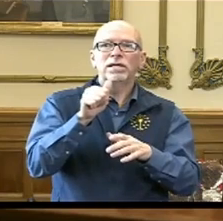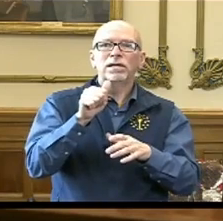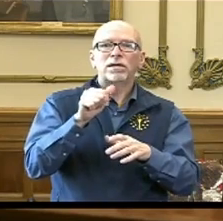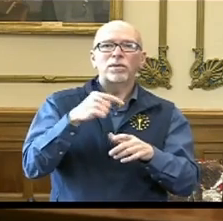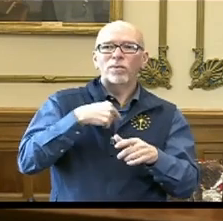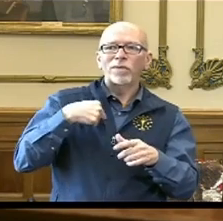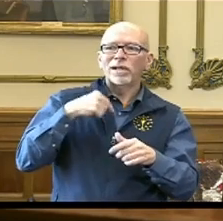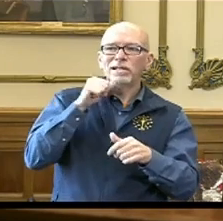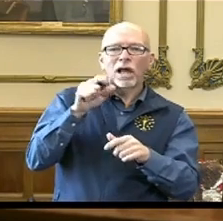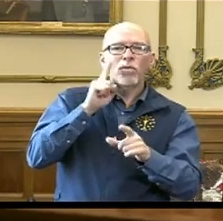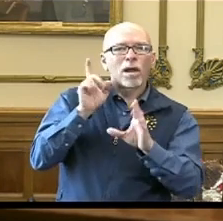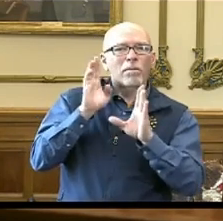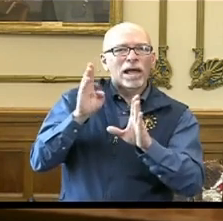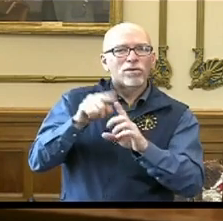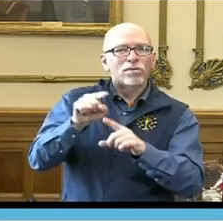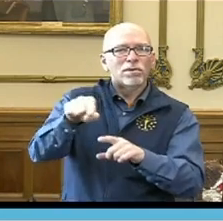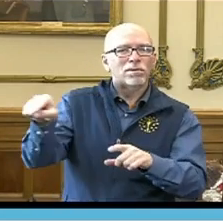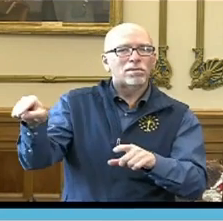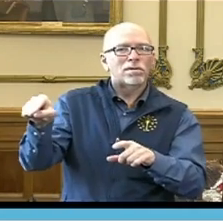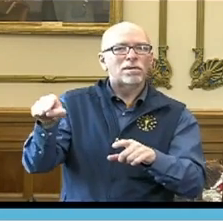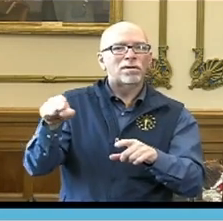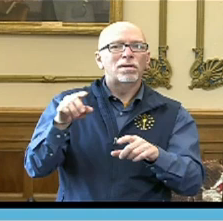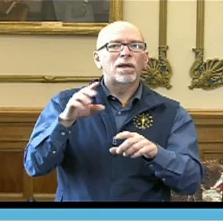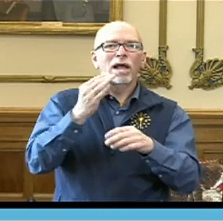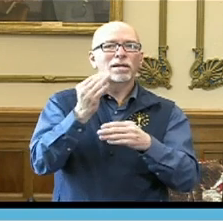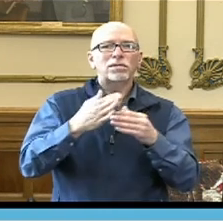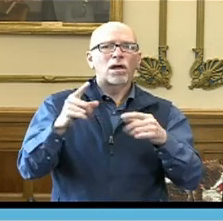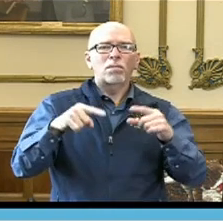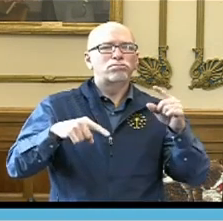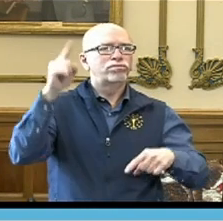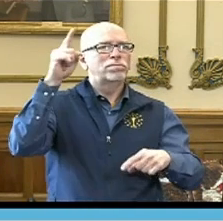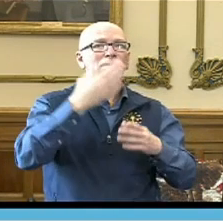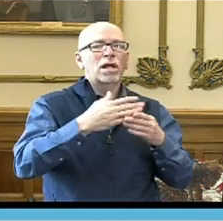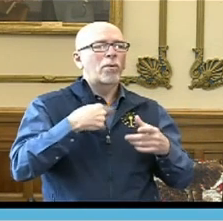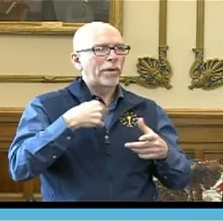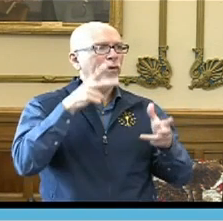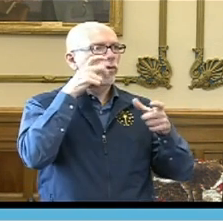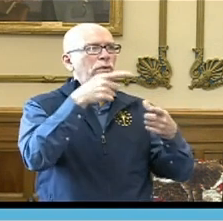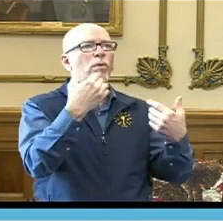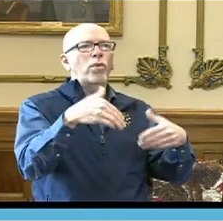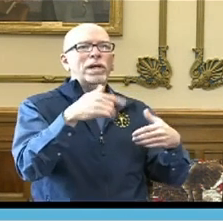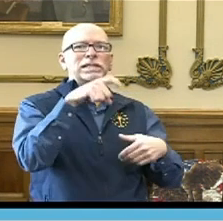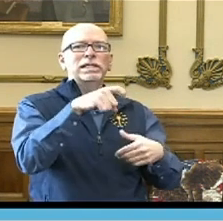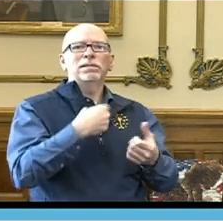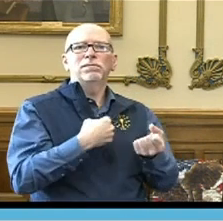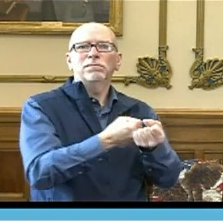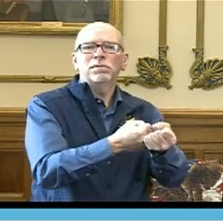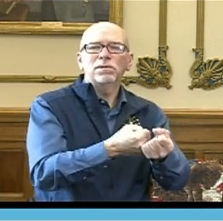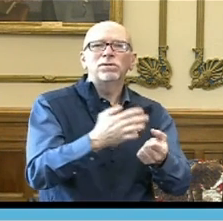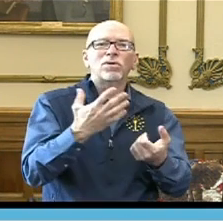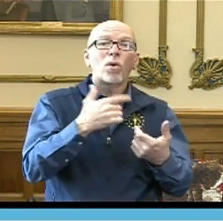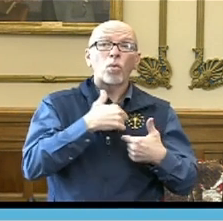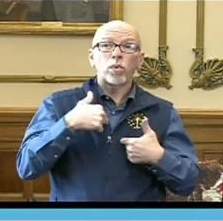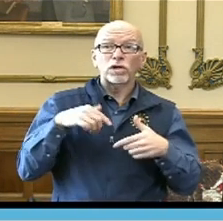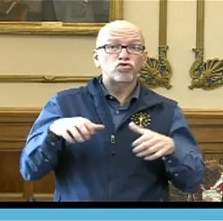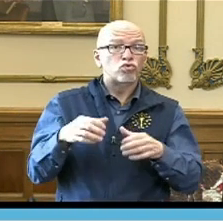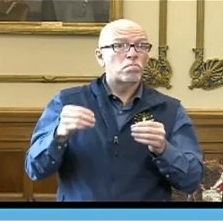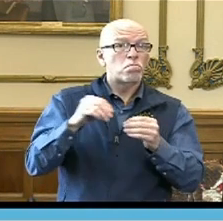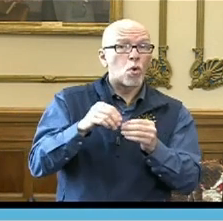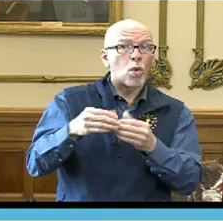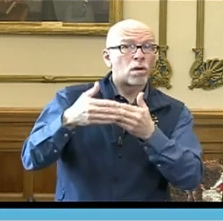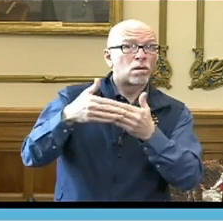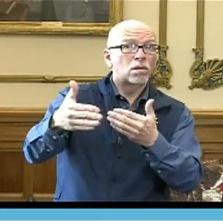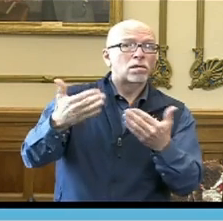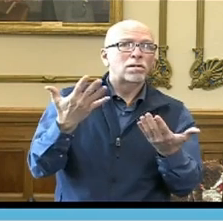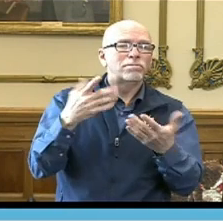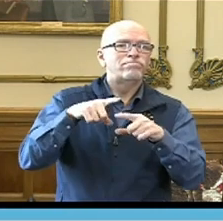heard up to this point, along with the ones disproportionately hurt. So I think whether we do more, we'll